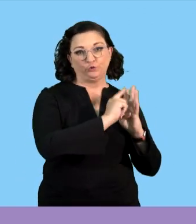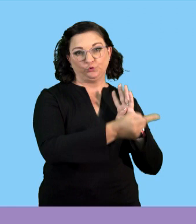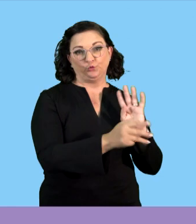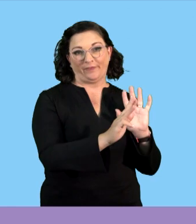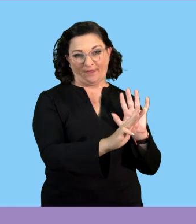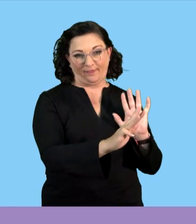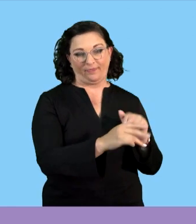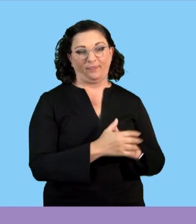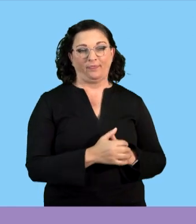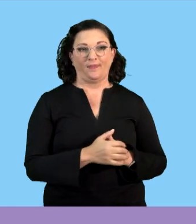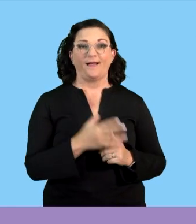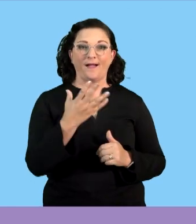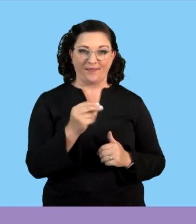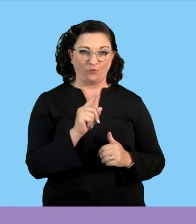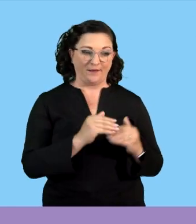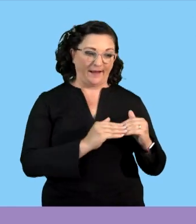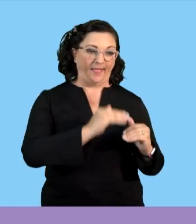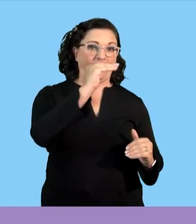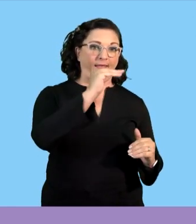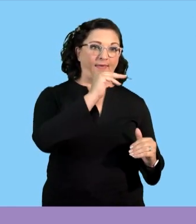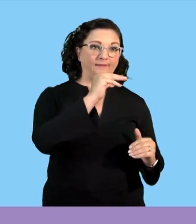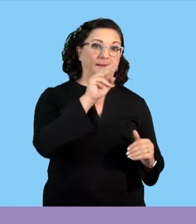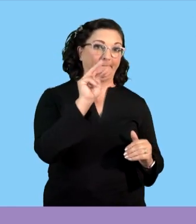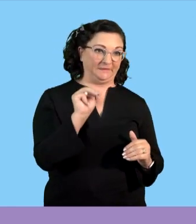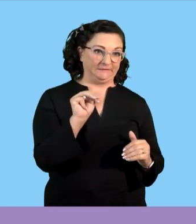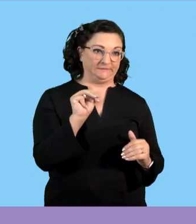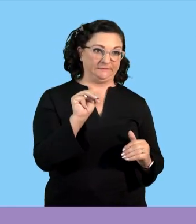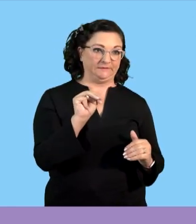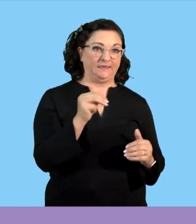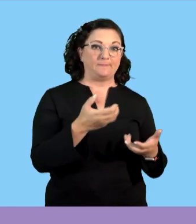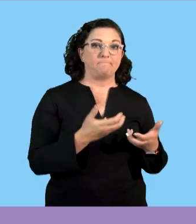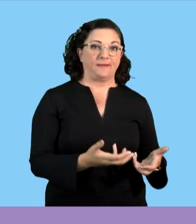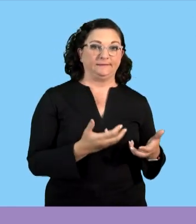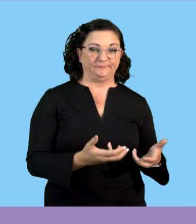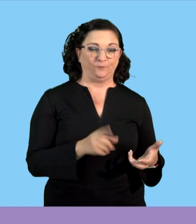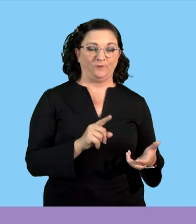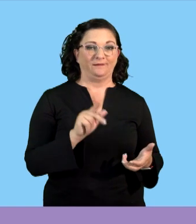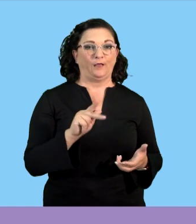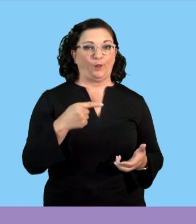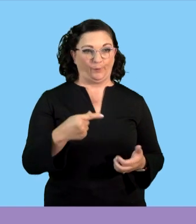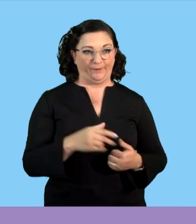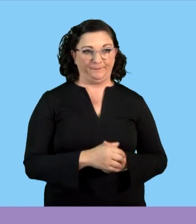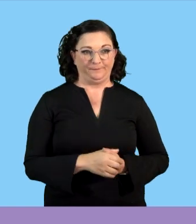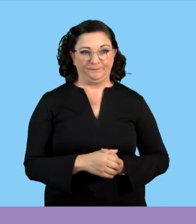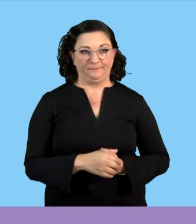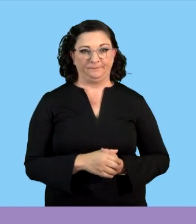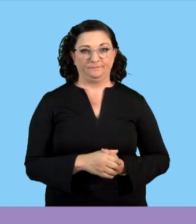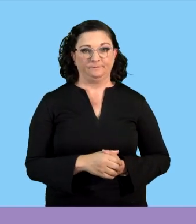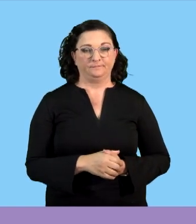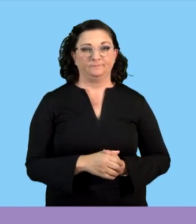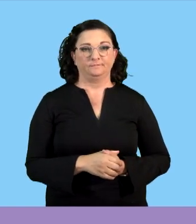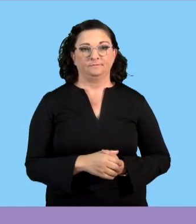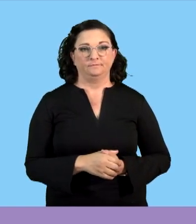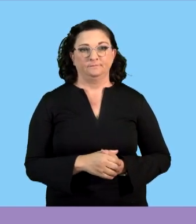has a height in meters and a mass in kilograms. So each